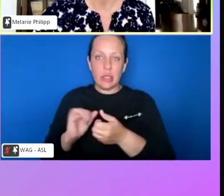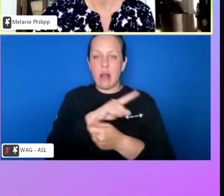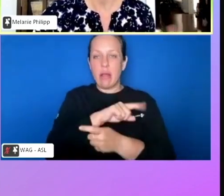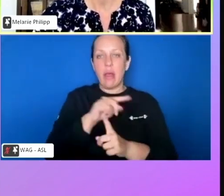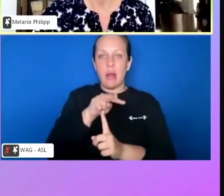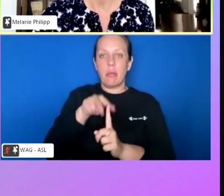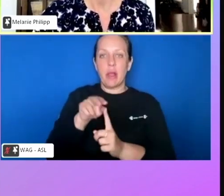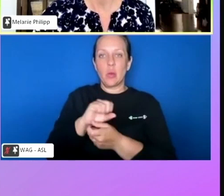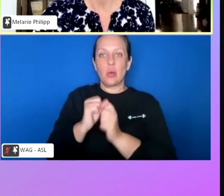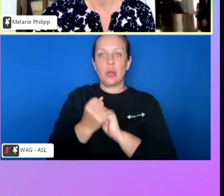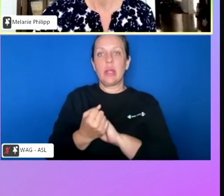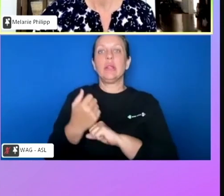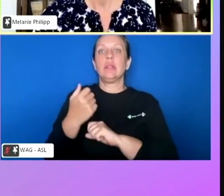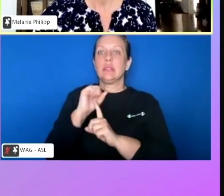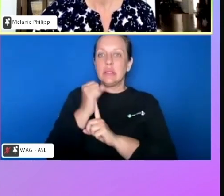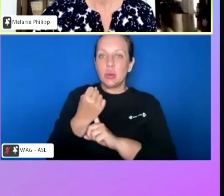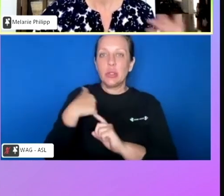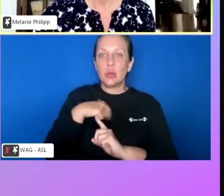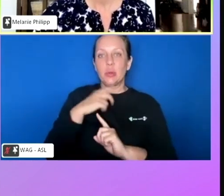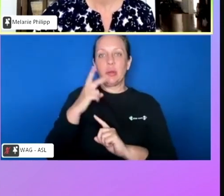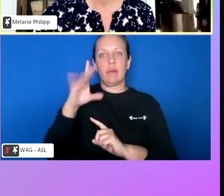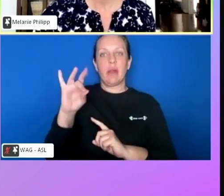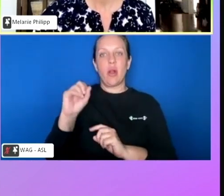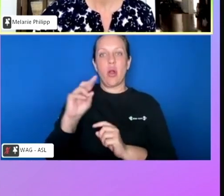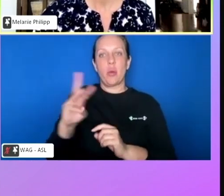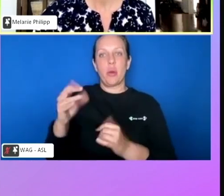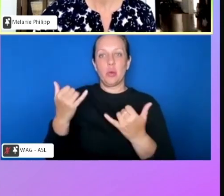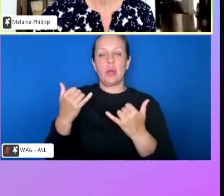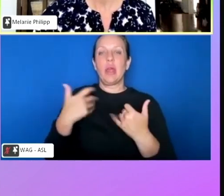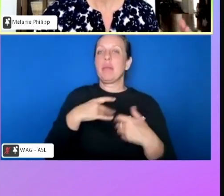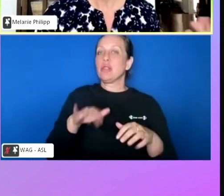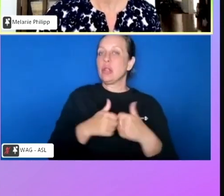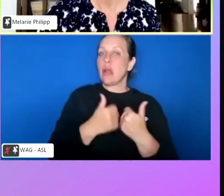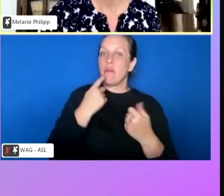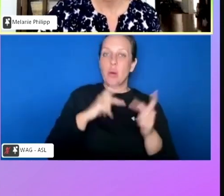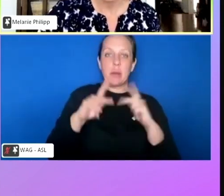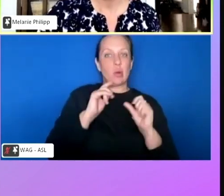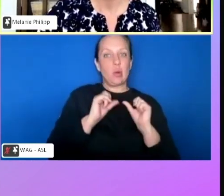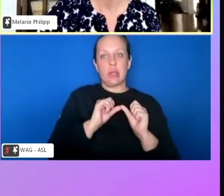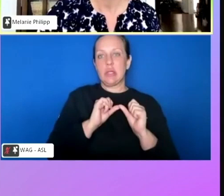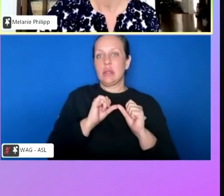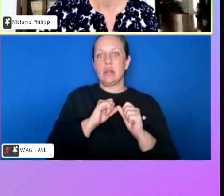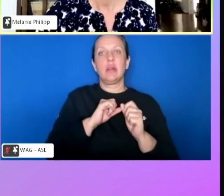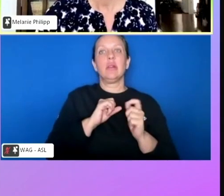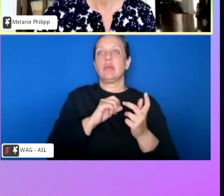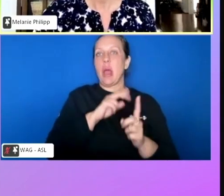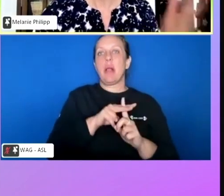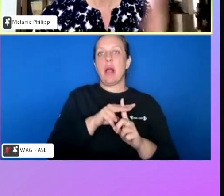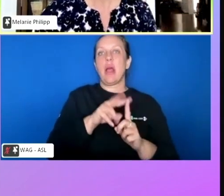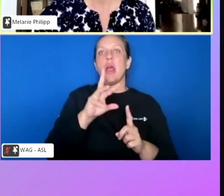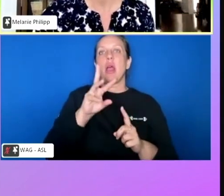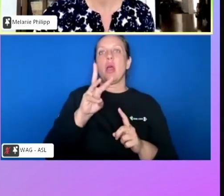we find on the web today. So it makes it challenging for people to consistently apply WCAG. And